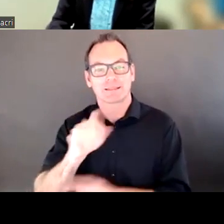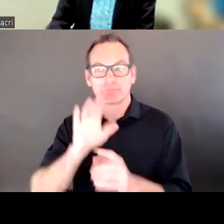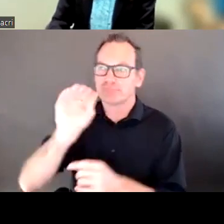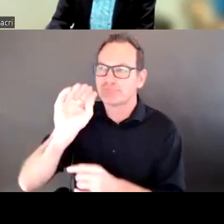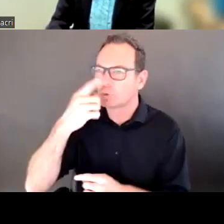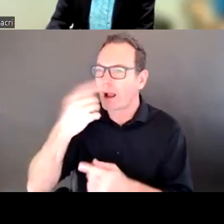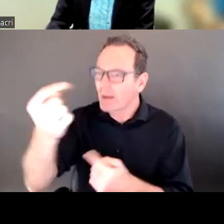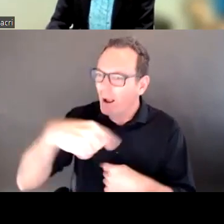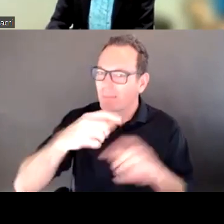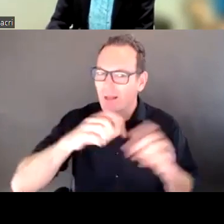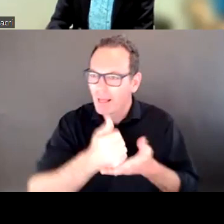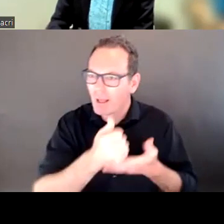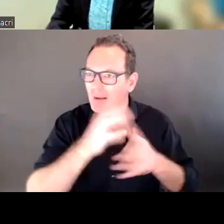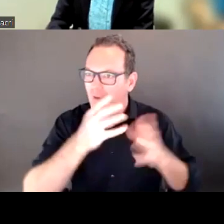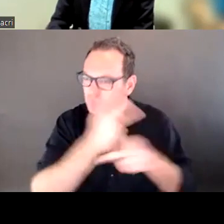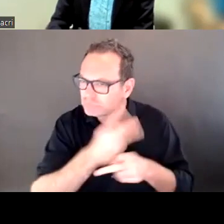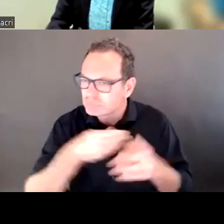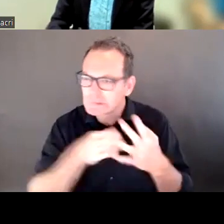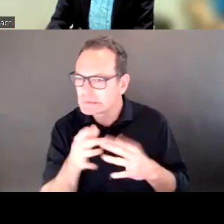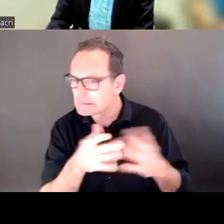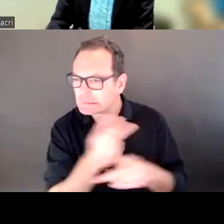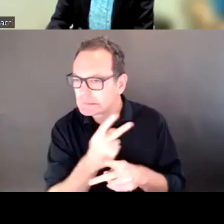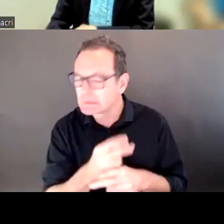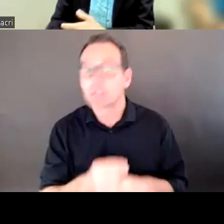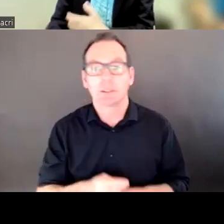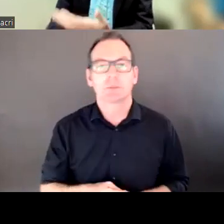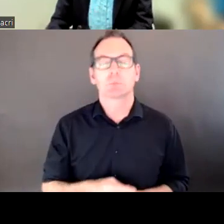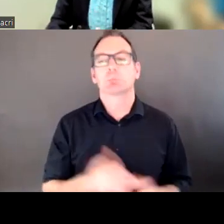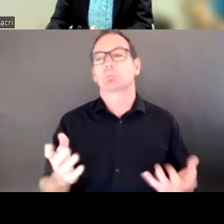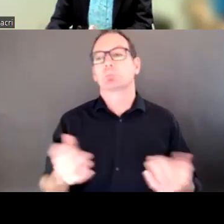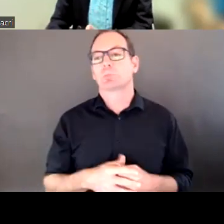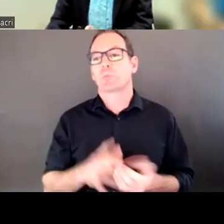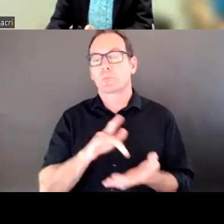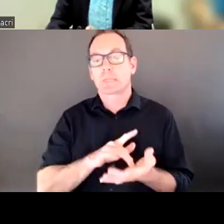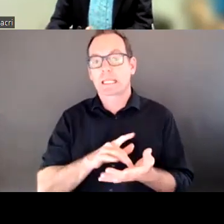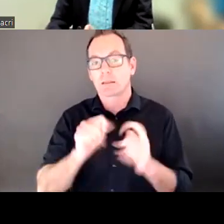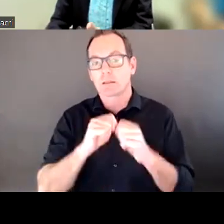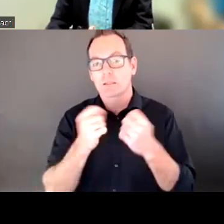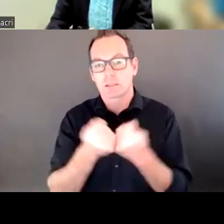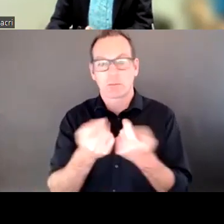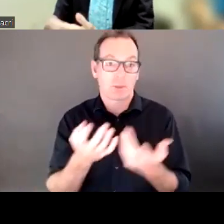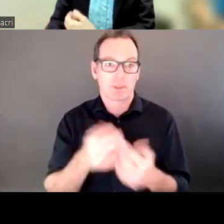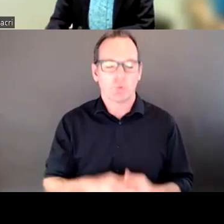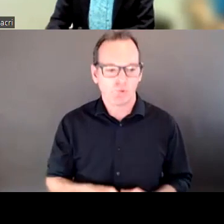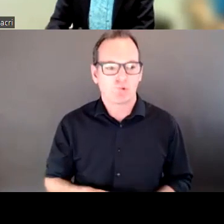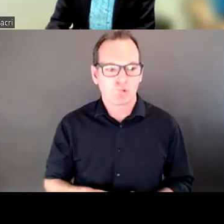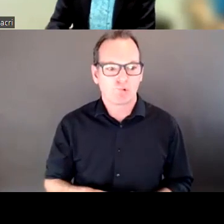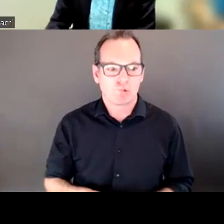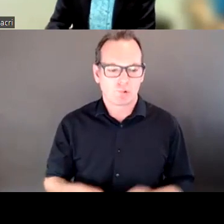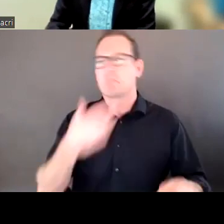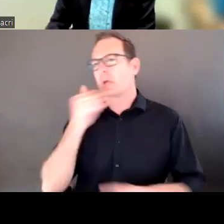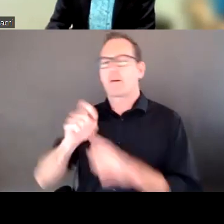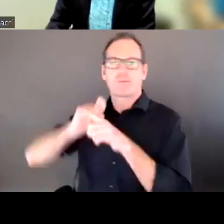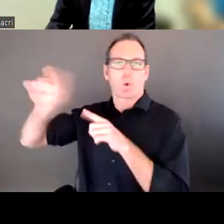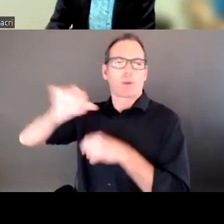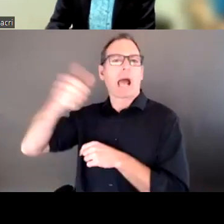bit further. If they felt that it was necessary, they may want to report out